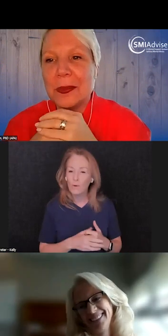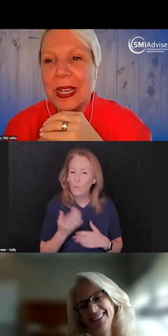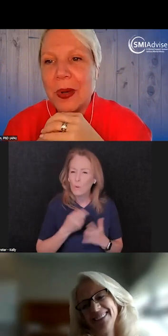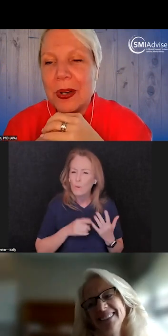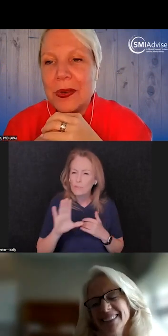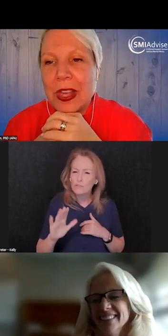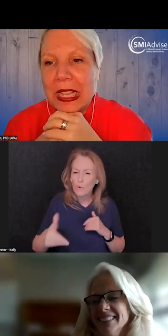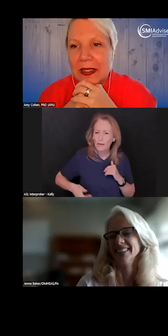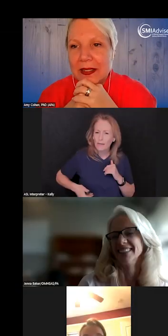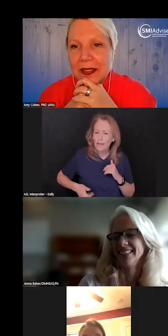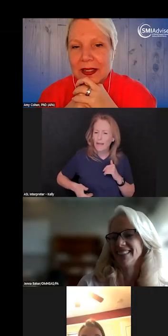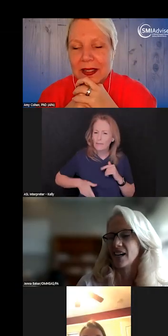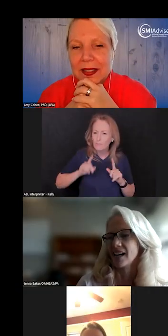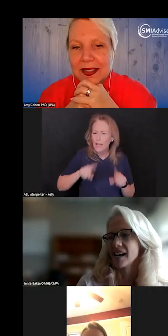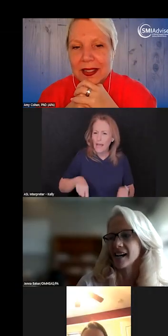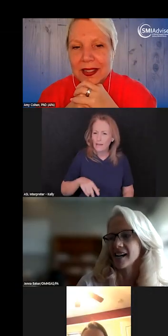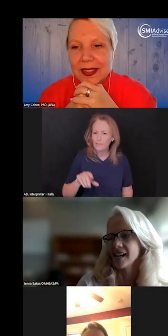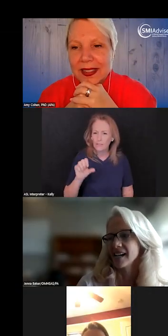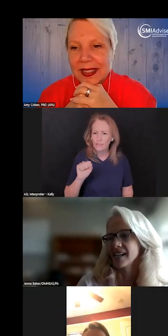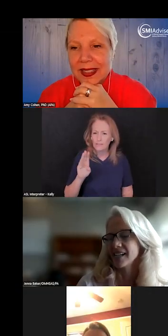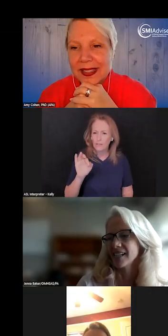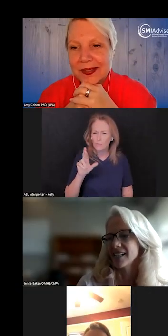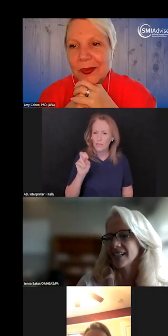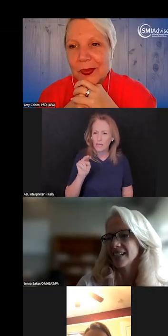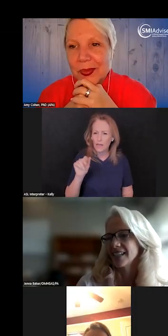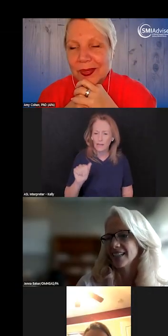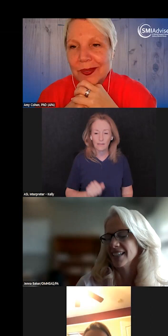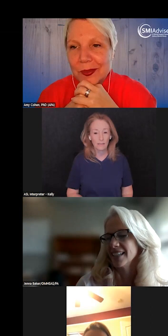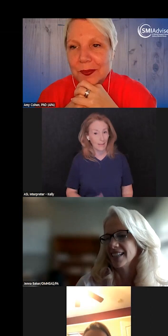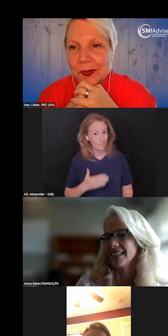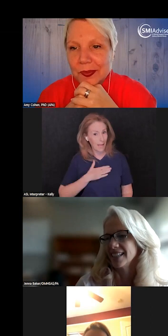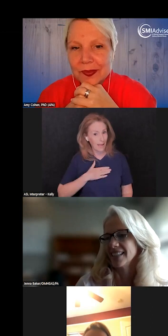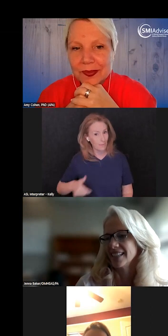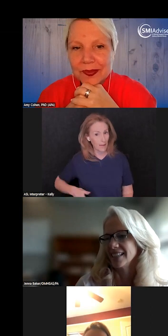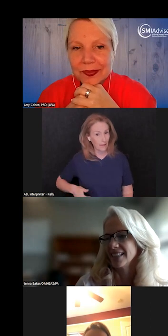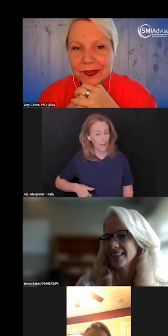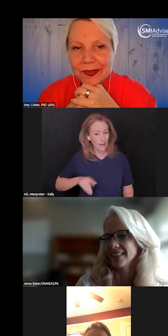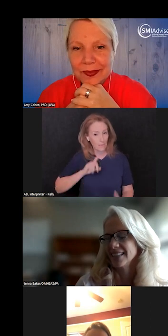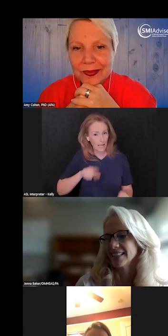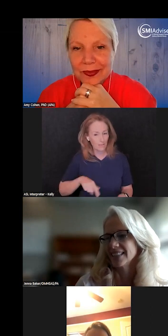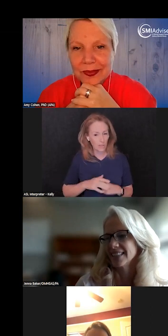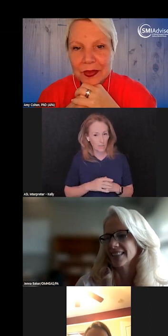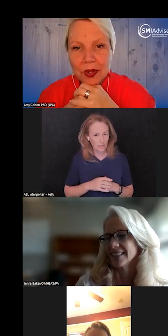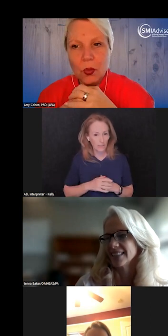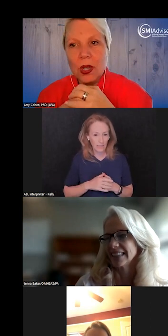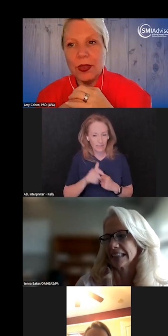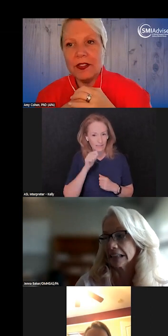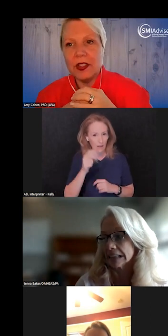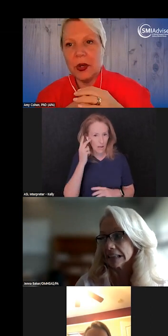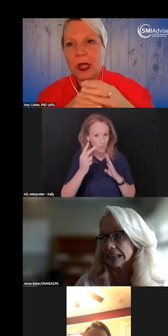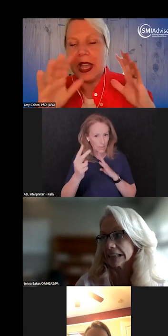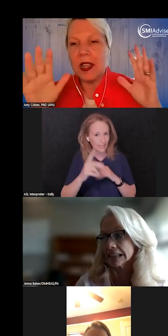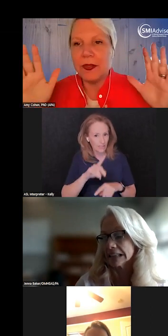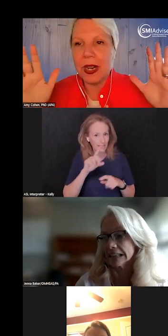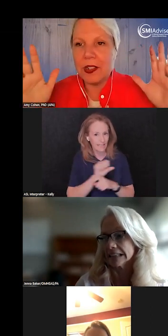reaction, Sabrina? What were you thinking? So my first gut reaction was that it's not a prediction, it's an actual story. Whoa, that's